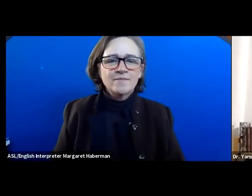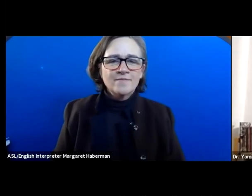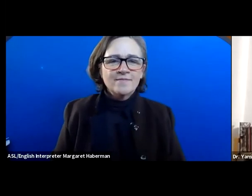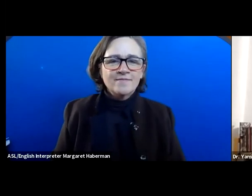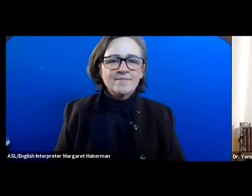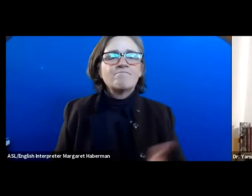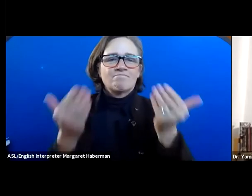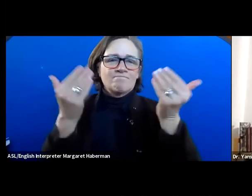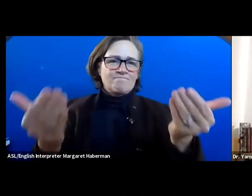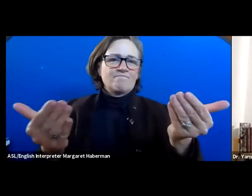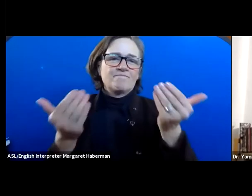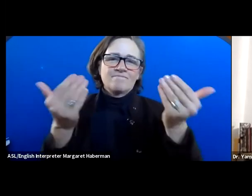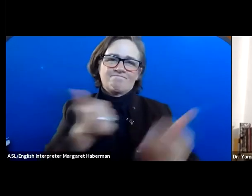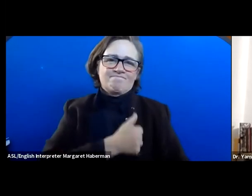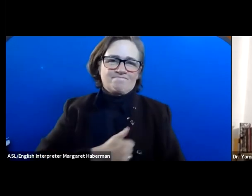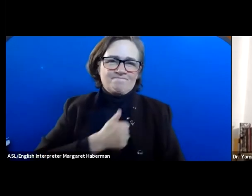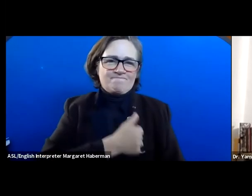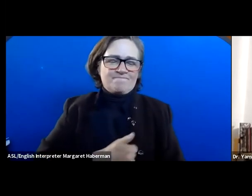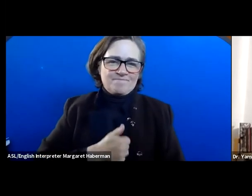Please proceed, and we apologize.